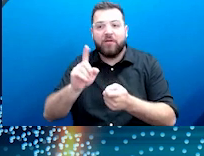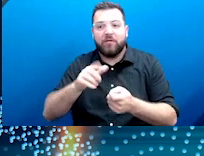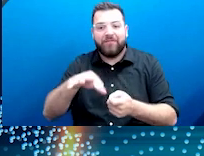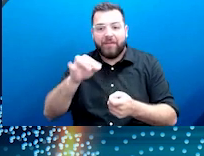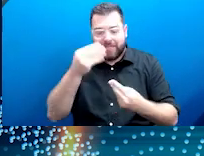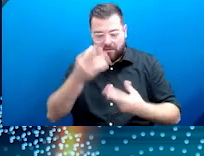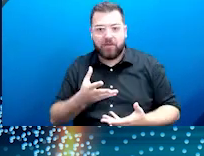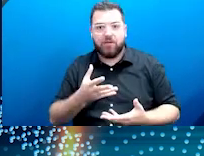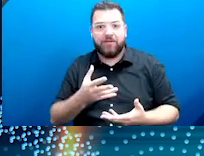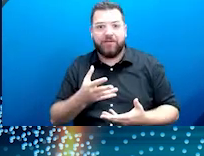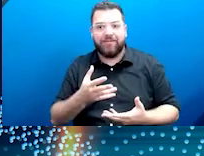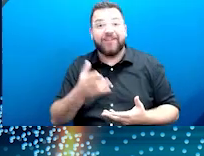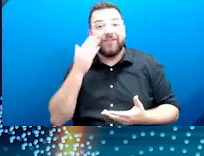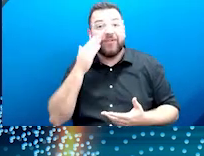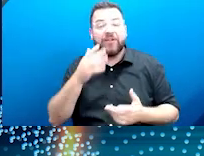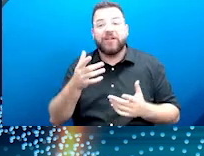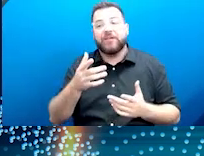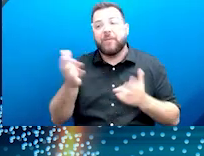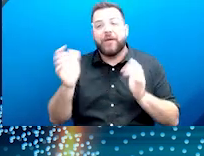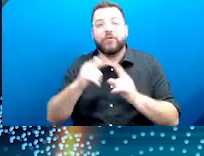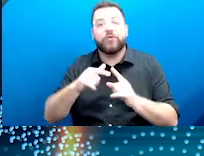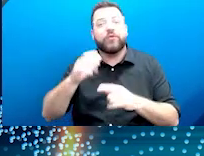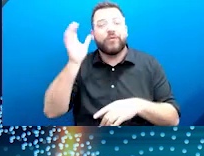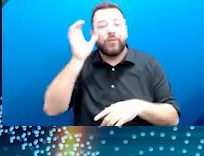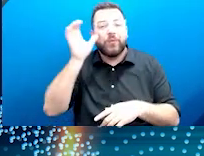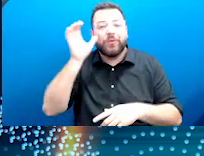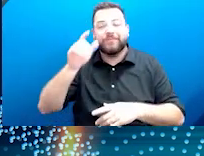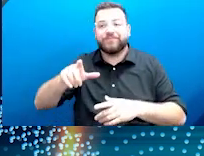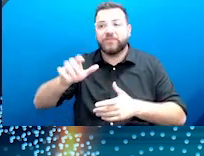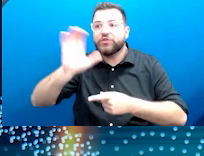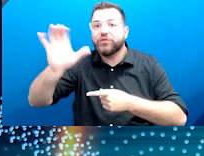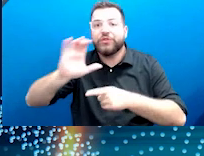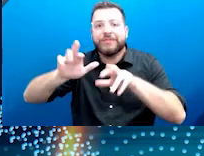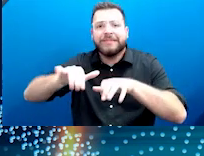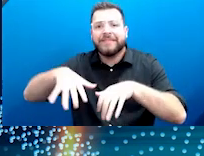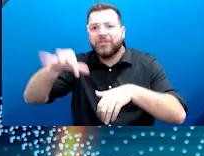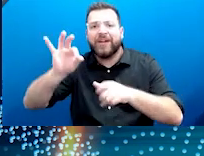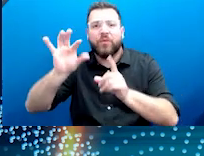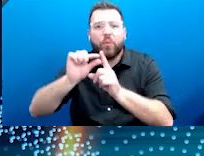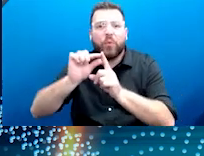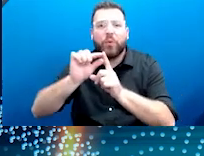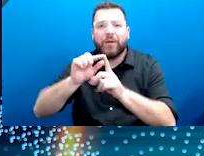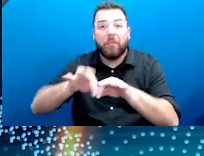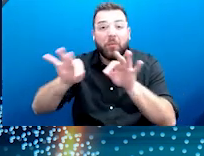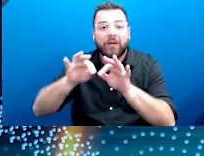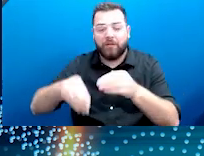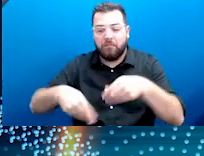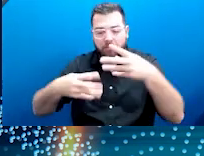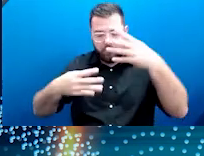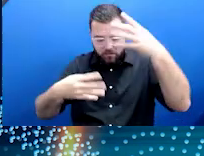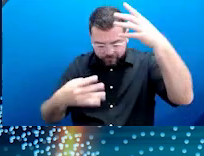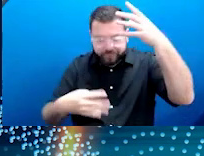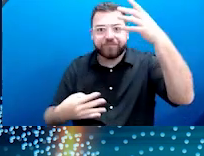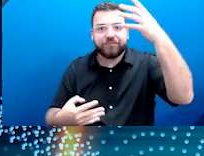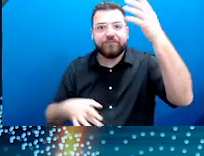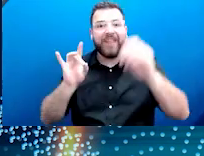you. Unlike when you go through a search on, like, let's say you're looking through a PDF and you have to look for a keyword and hope that that keyword that probably comes up 800 times looking for the one